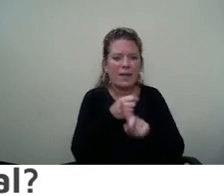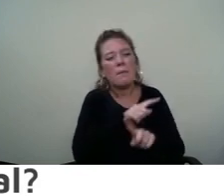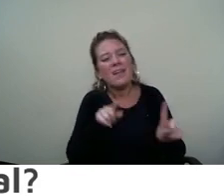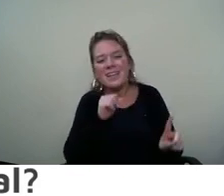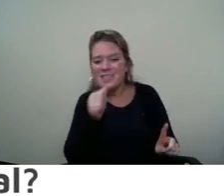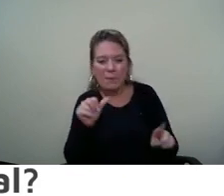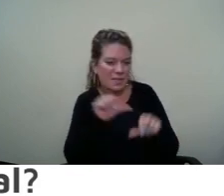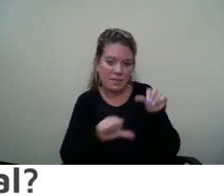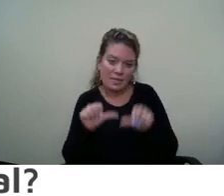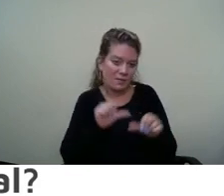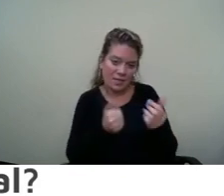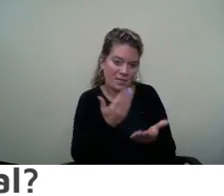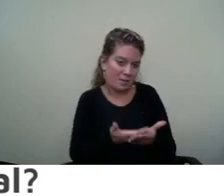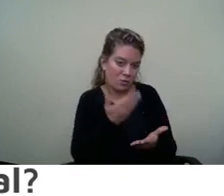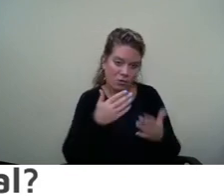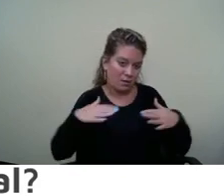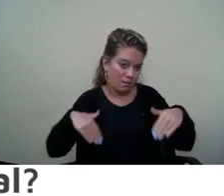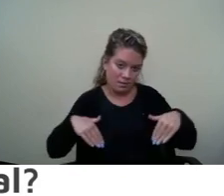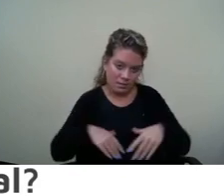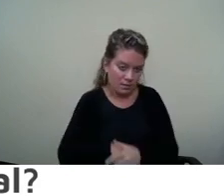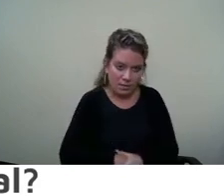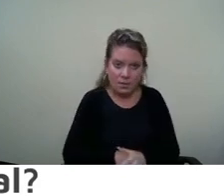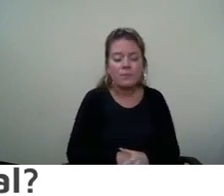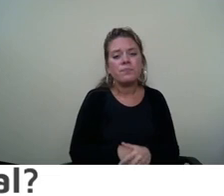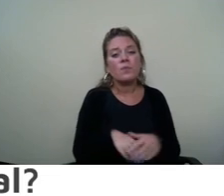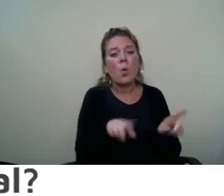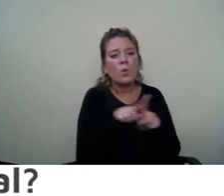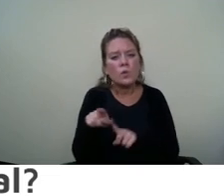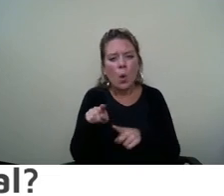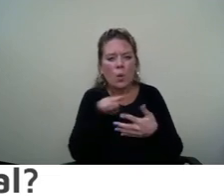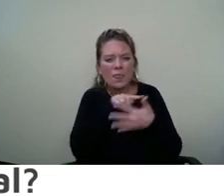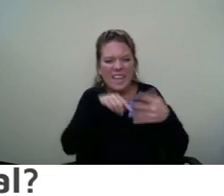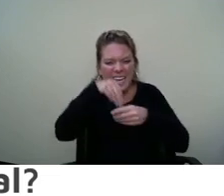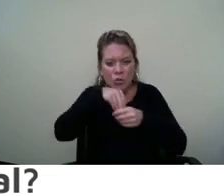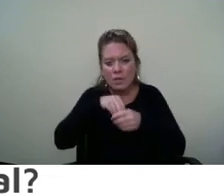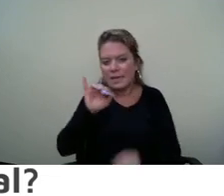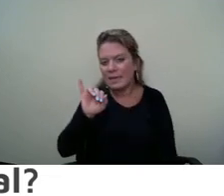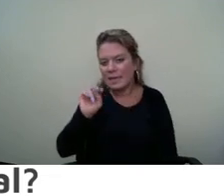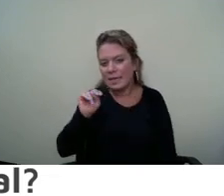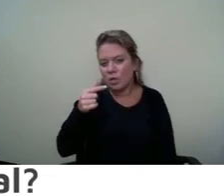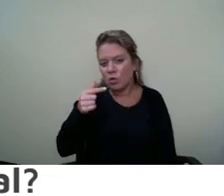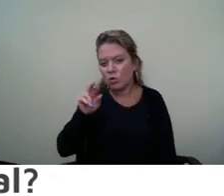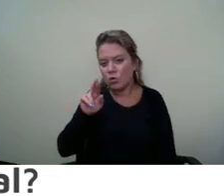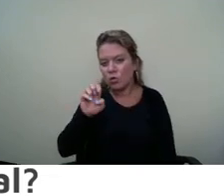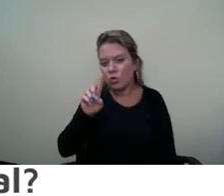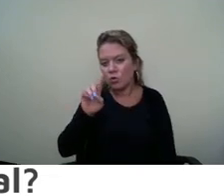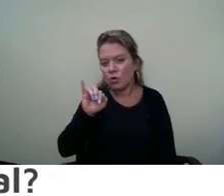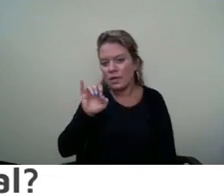demonstrated. And of course, the fact that they don't really understand what the ingredients are. Let's talk a little bit